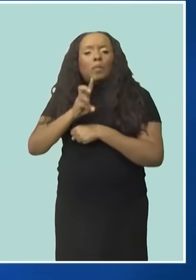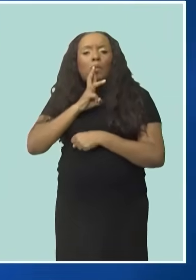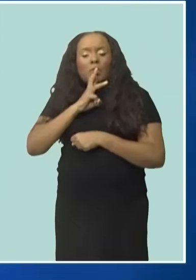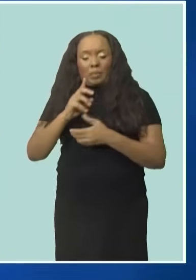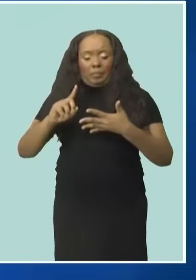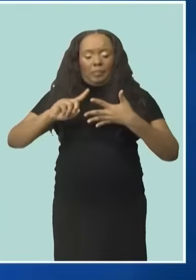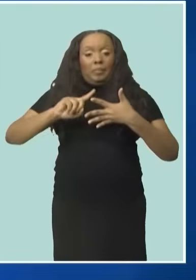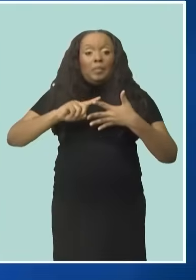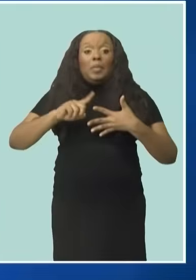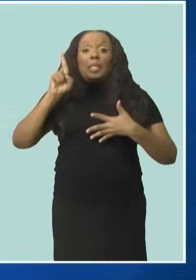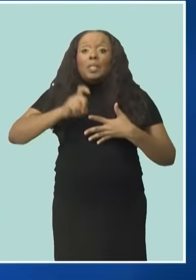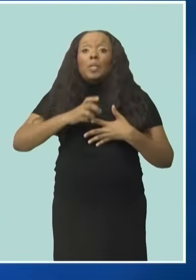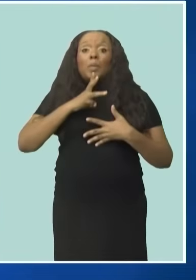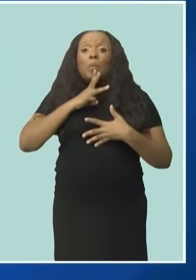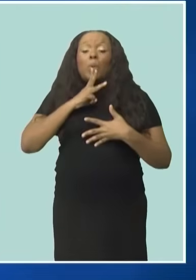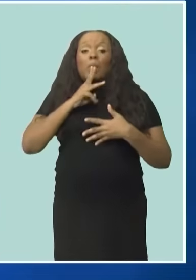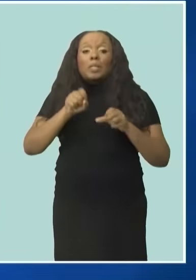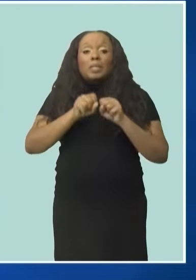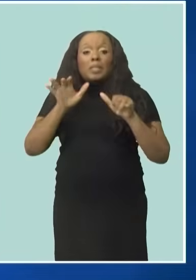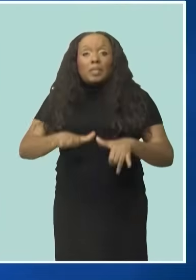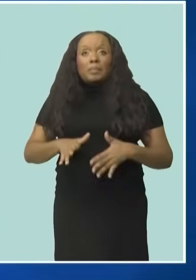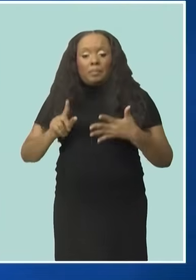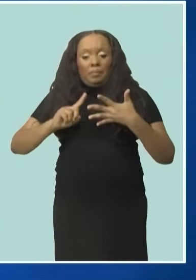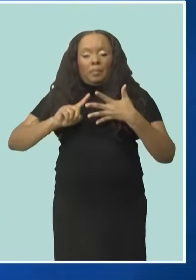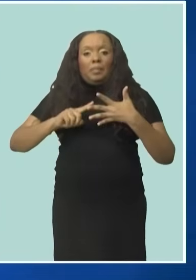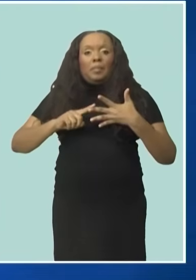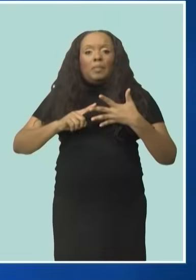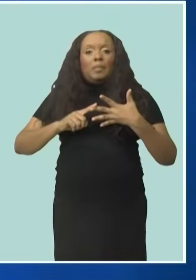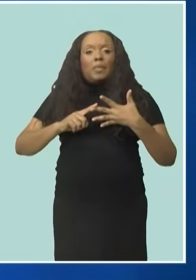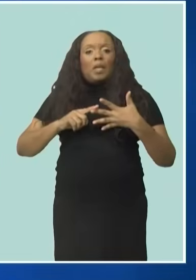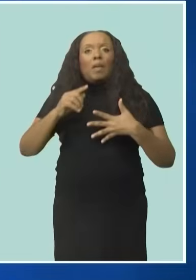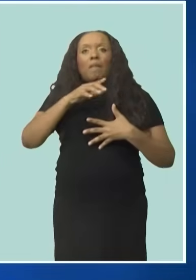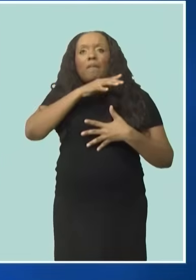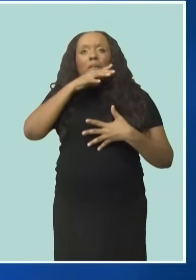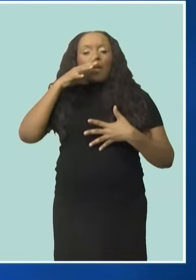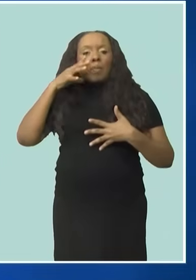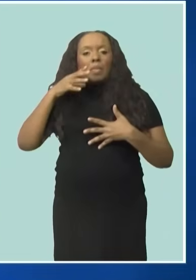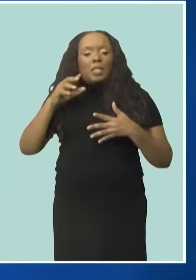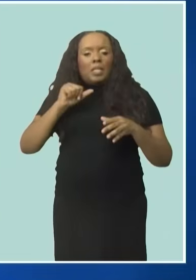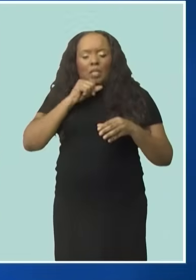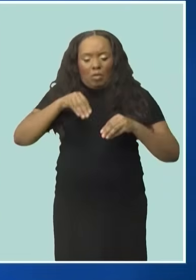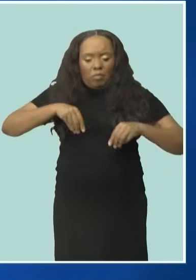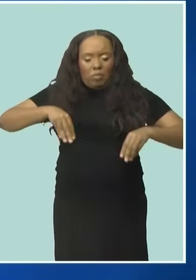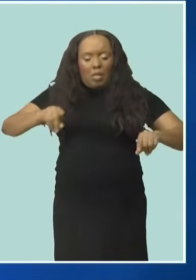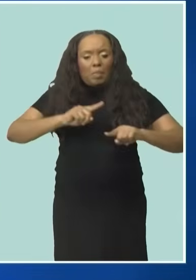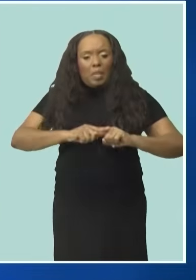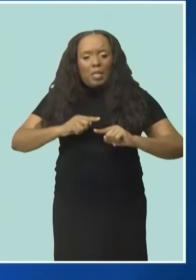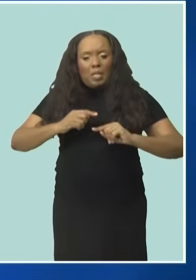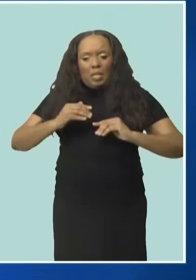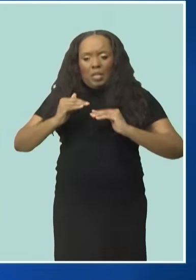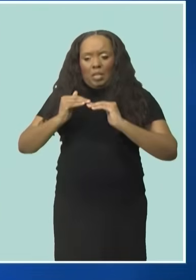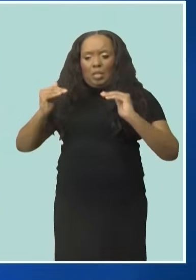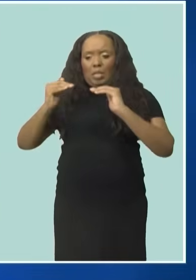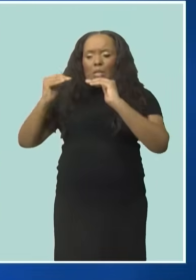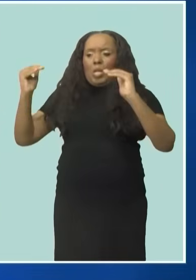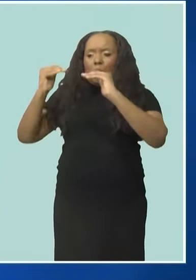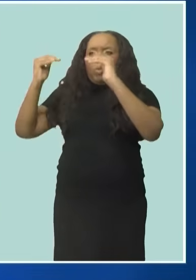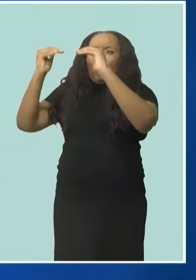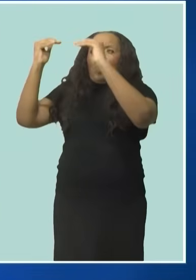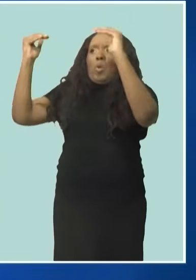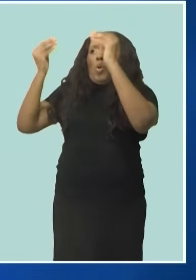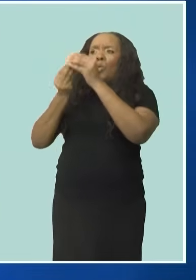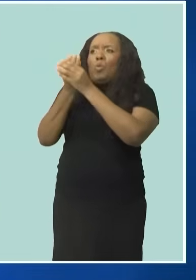irrigation efficiency, vertical farming, and leveraging technology to empower farming data-driven